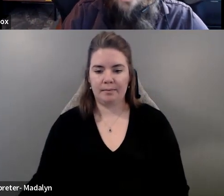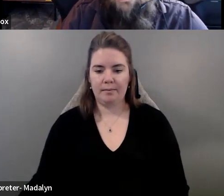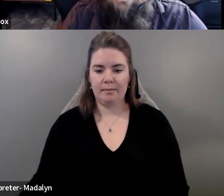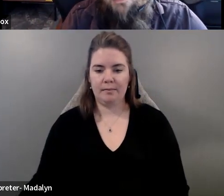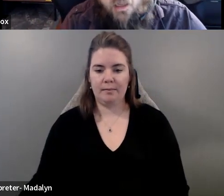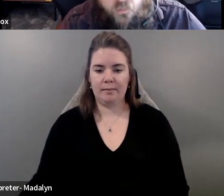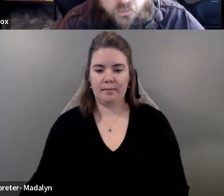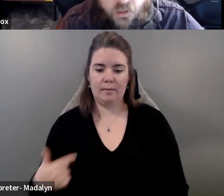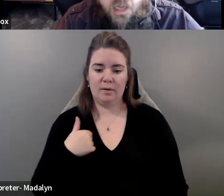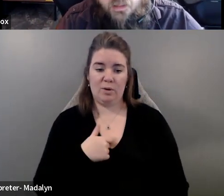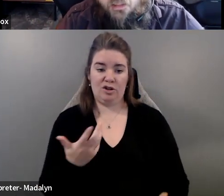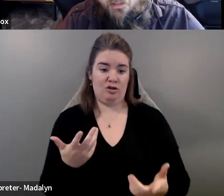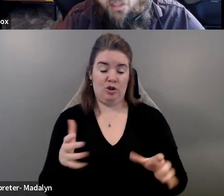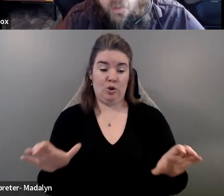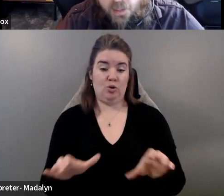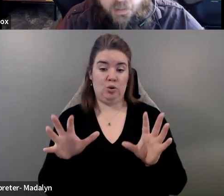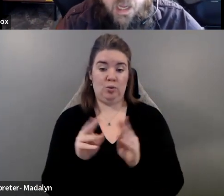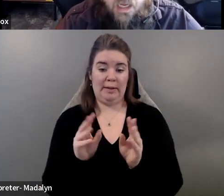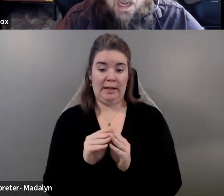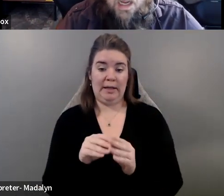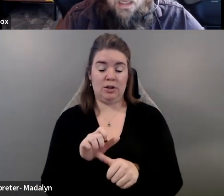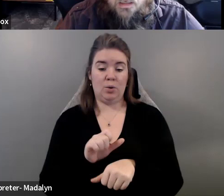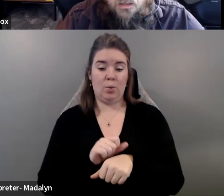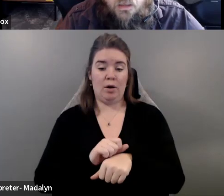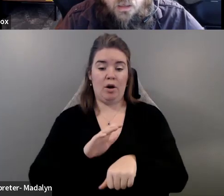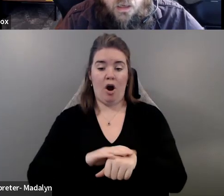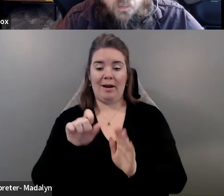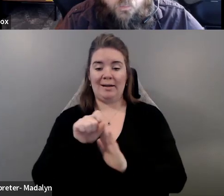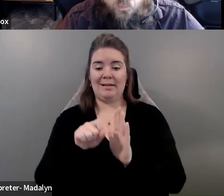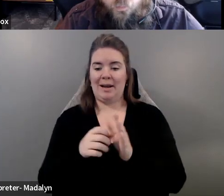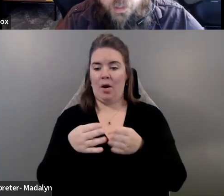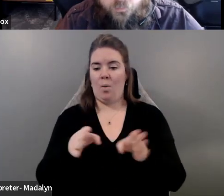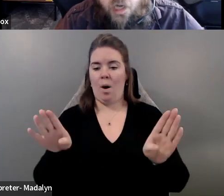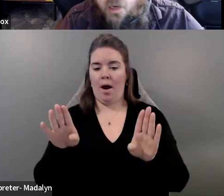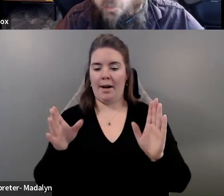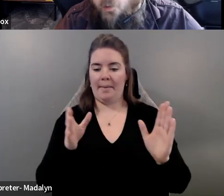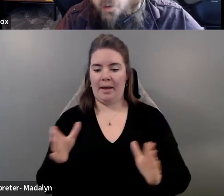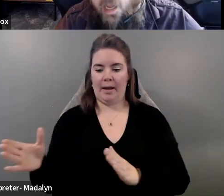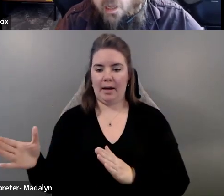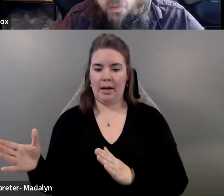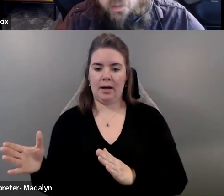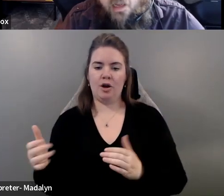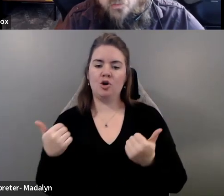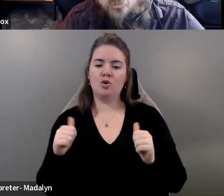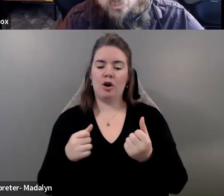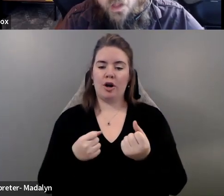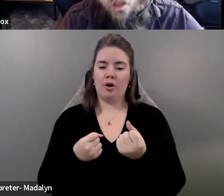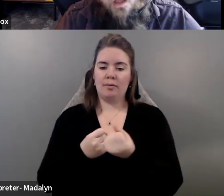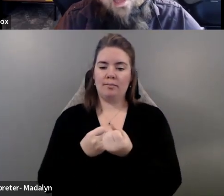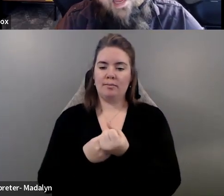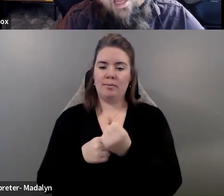just do our meetings and we work on this statewide plan, and we try to promote IL, but kind